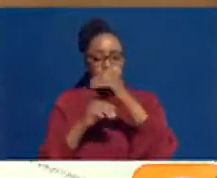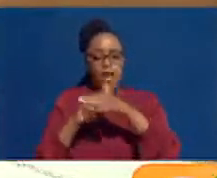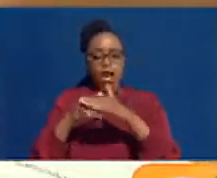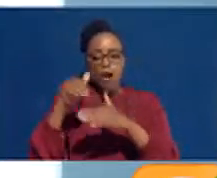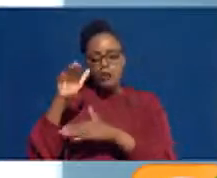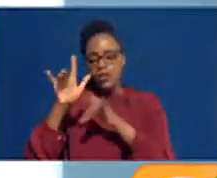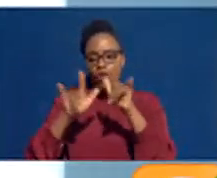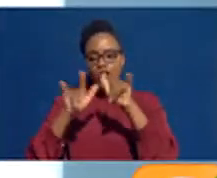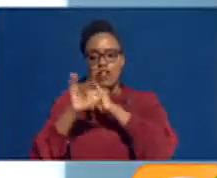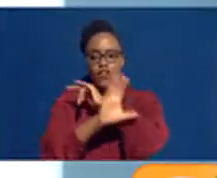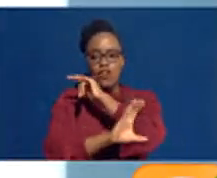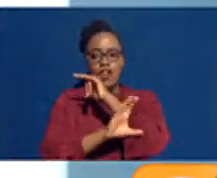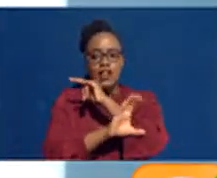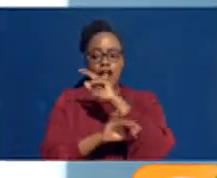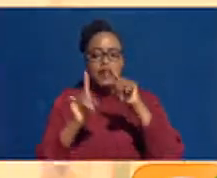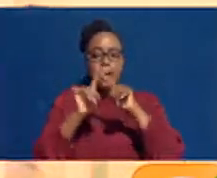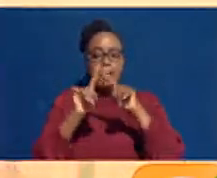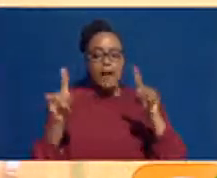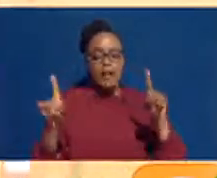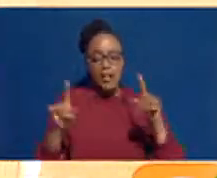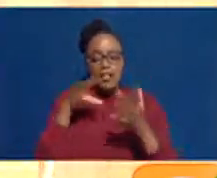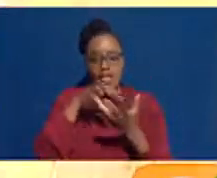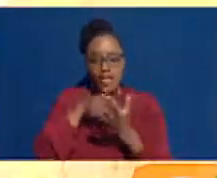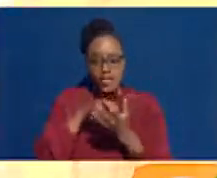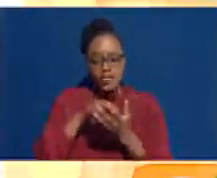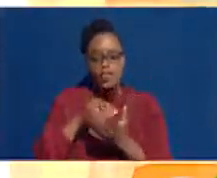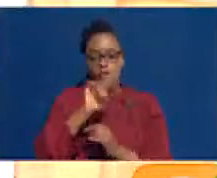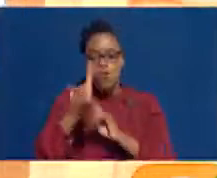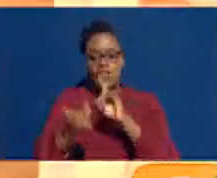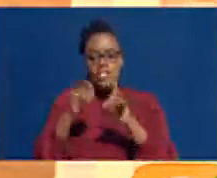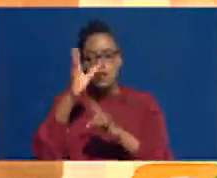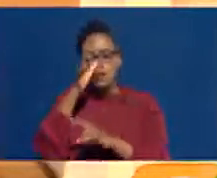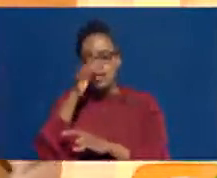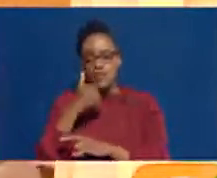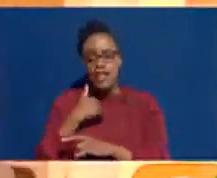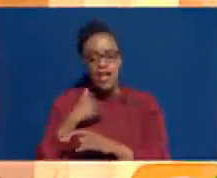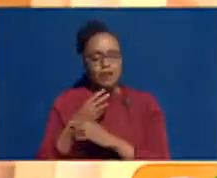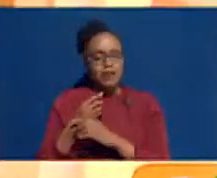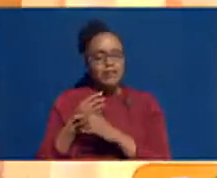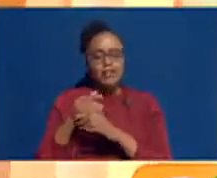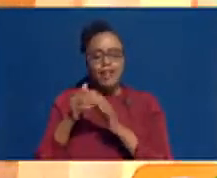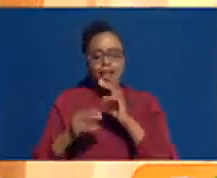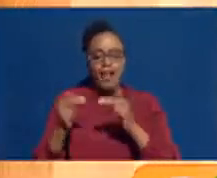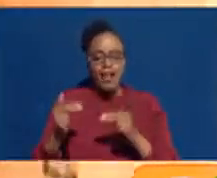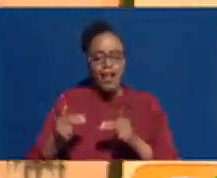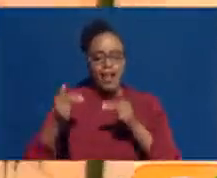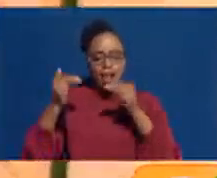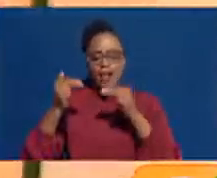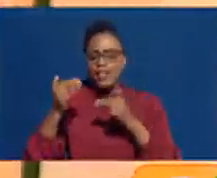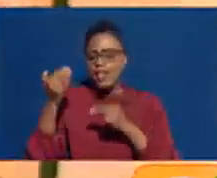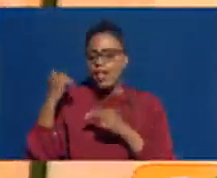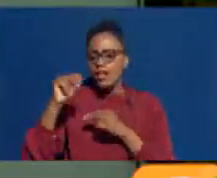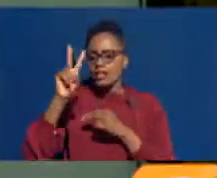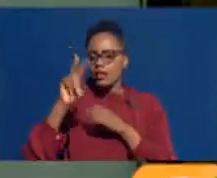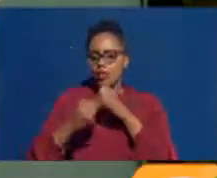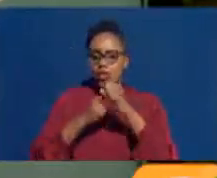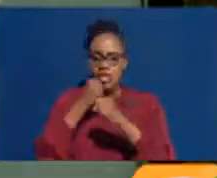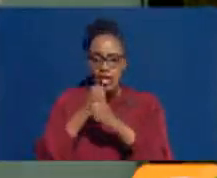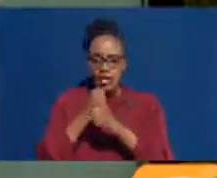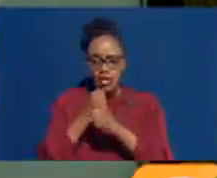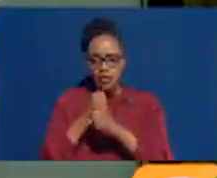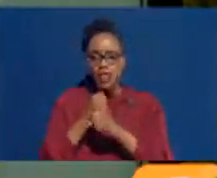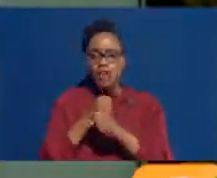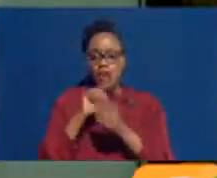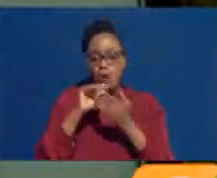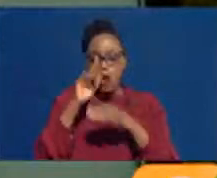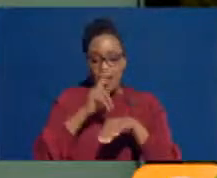country. However, cases of exam cheating have been on an upward trajectory over the last 2 years, more so